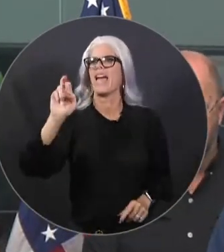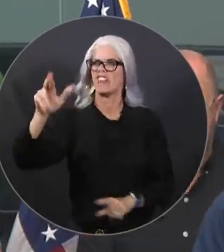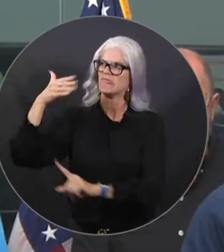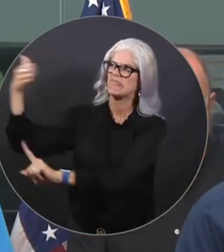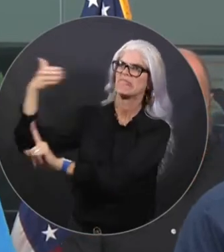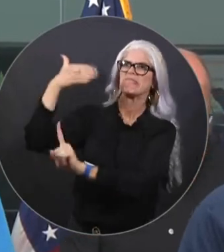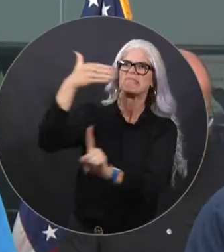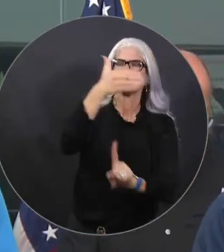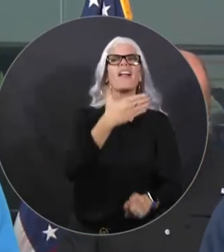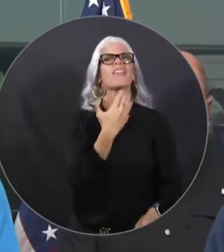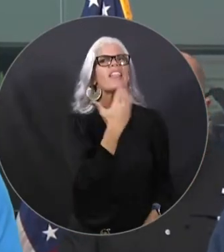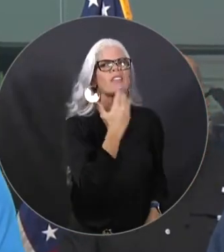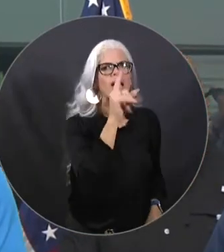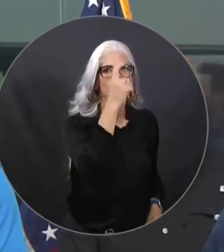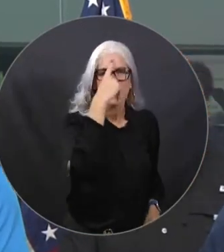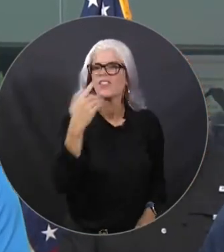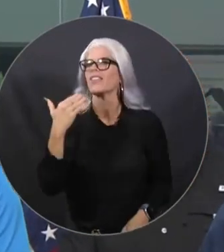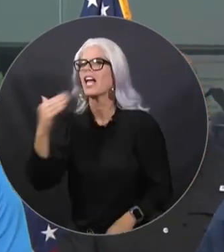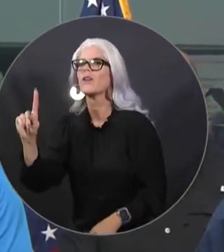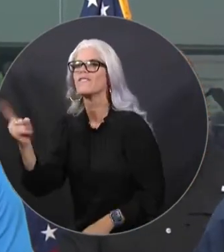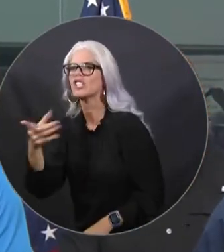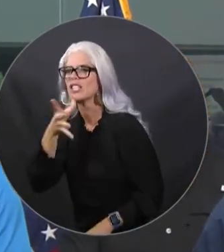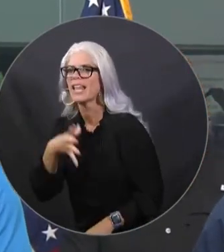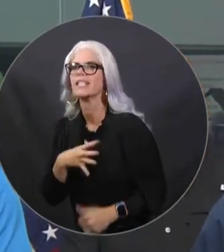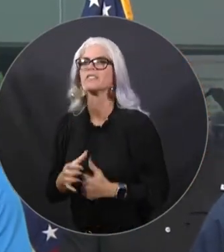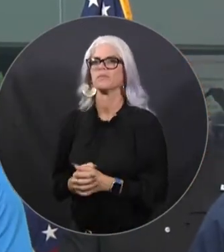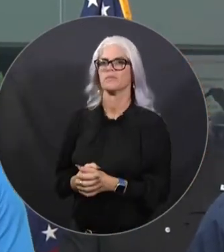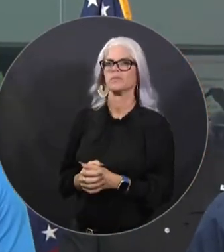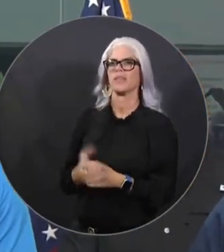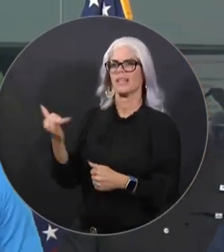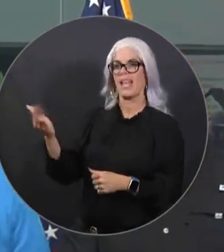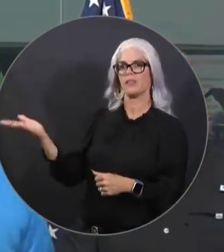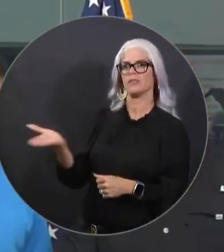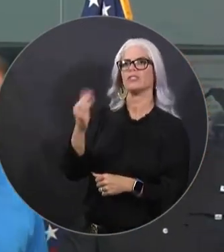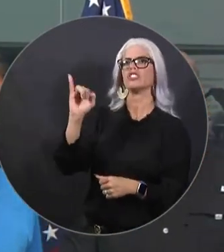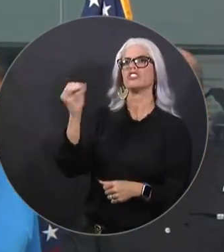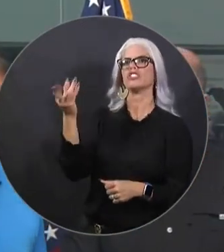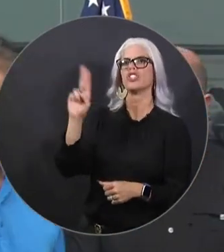Okay, we're happy to have John Furner, President and Chief Executive Officer of Walmart.